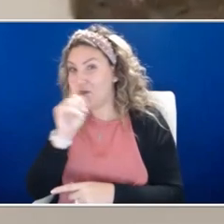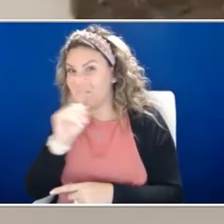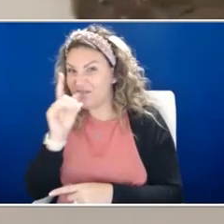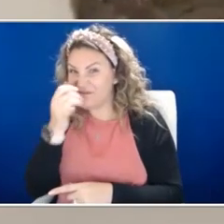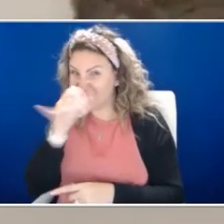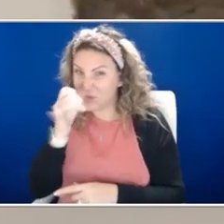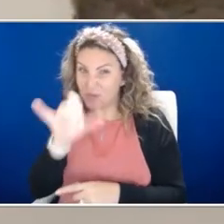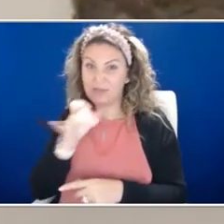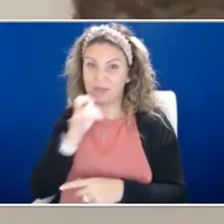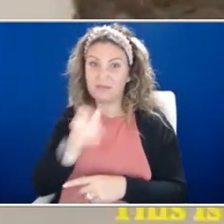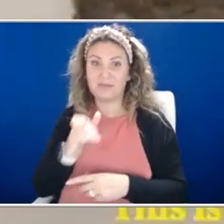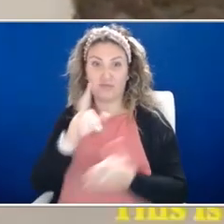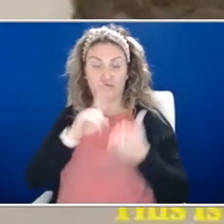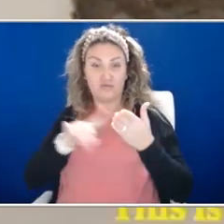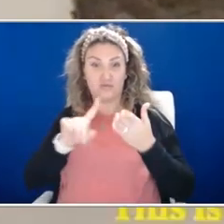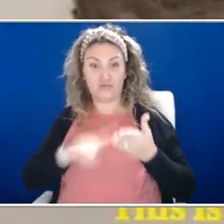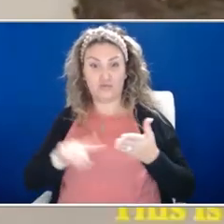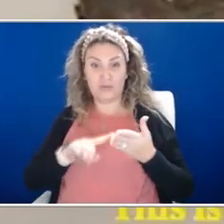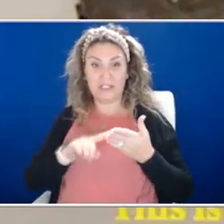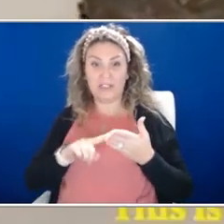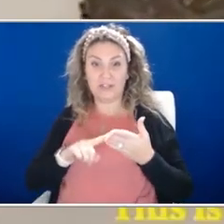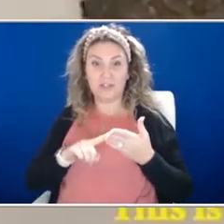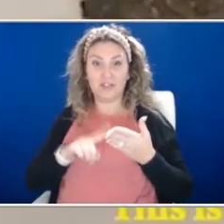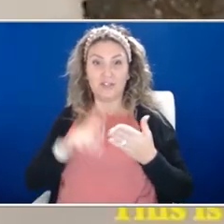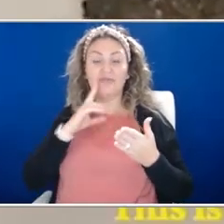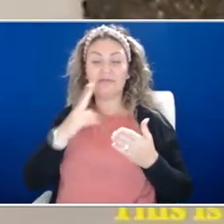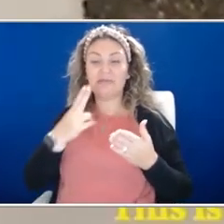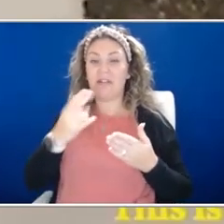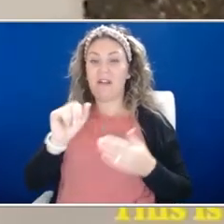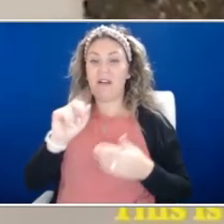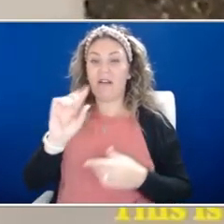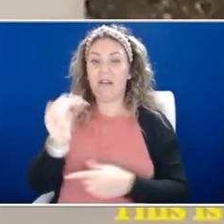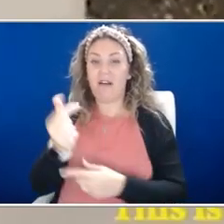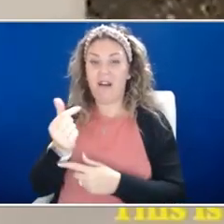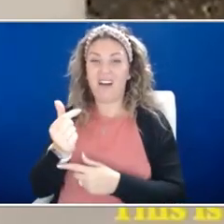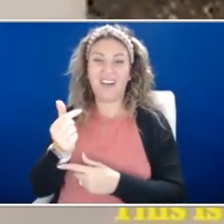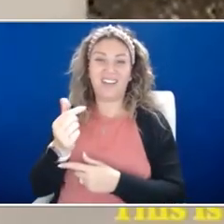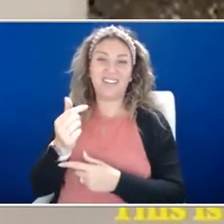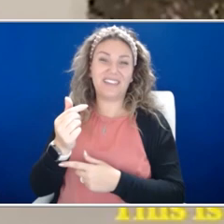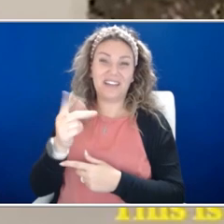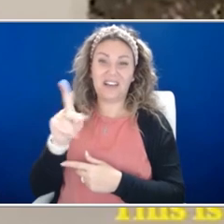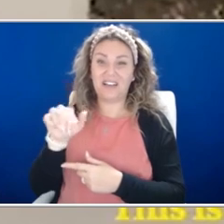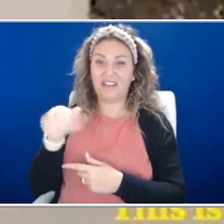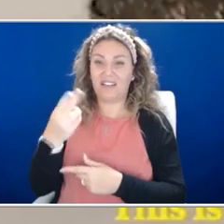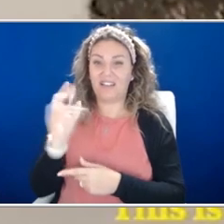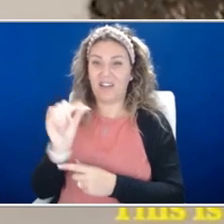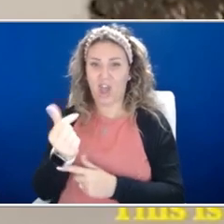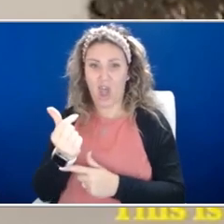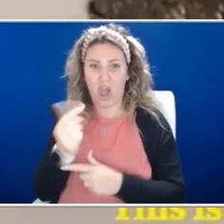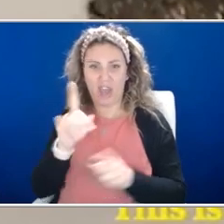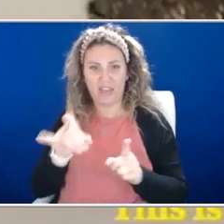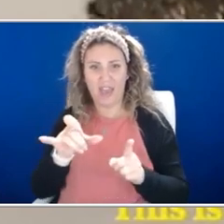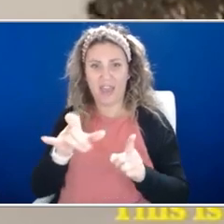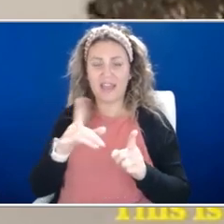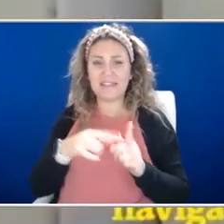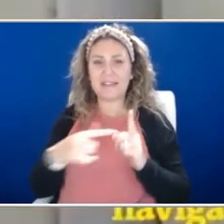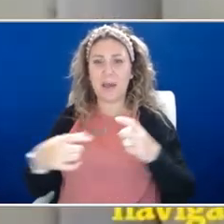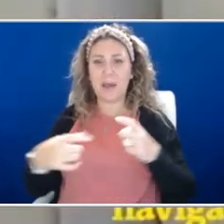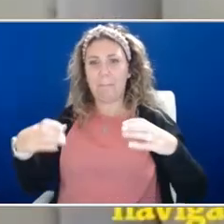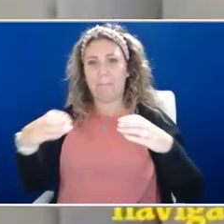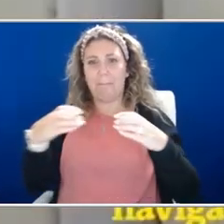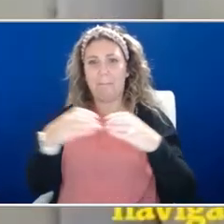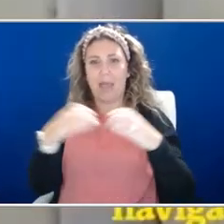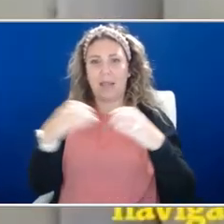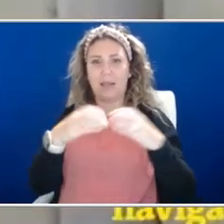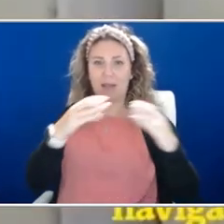in Hong Kong have developed robotic magnetic slime. No, this is not Ghostbusters. They say holds extreme potential